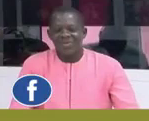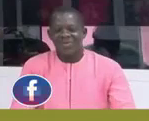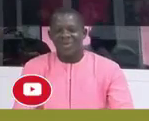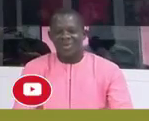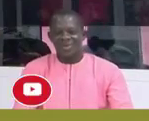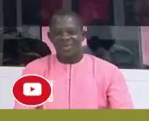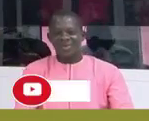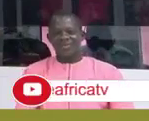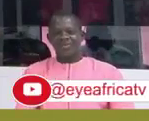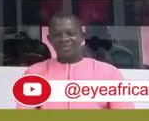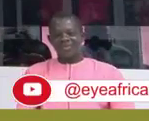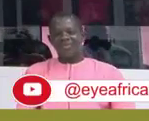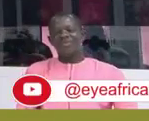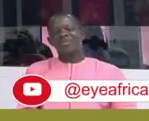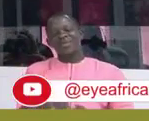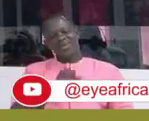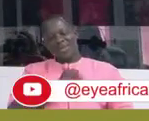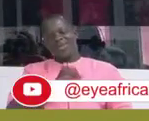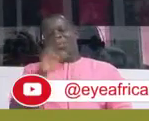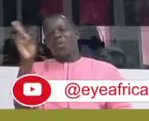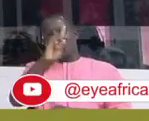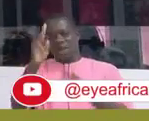doing. So